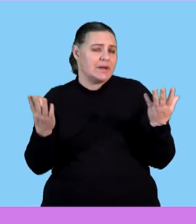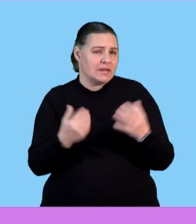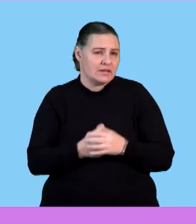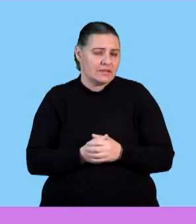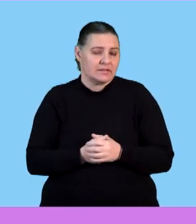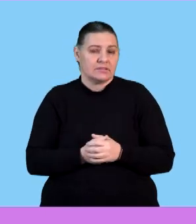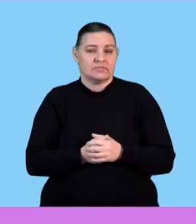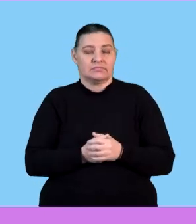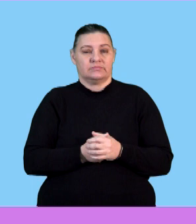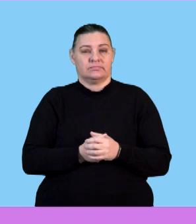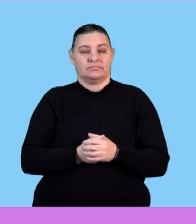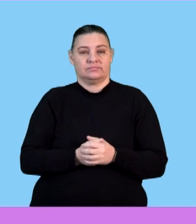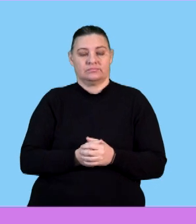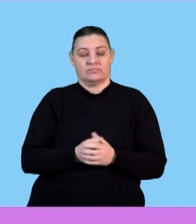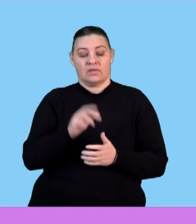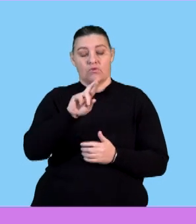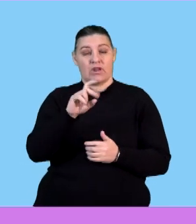So to find the radius